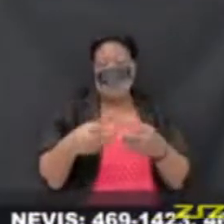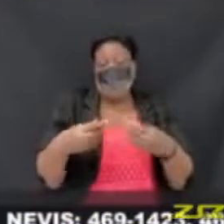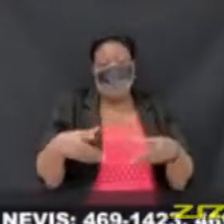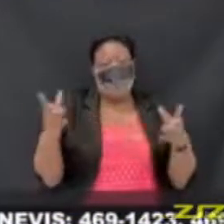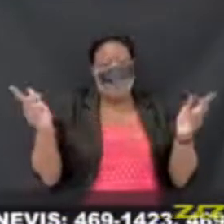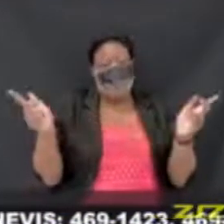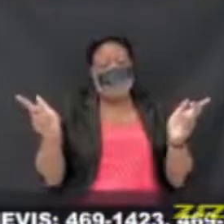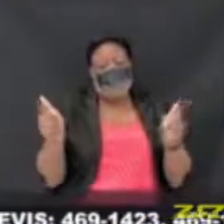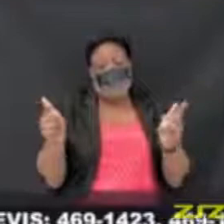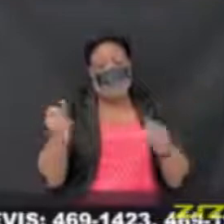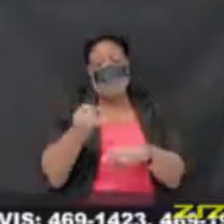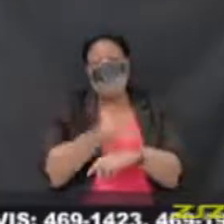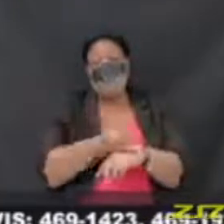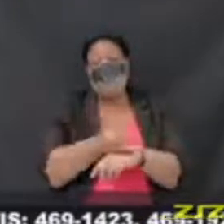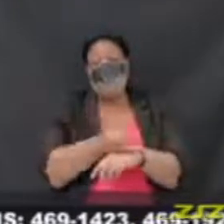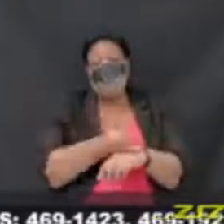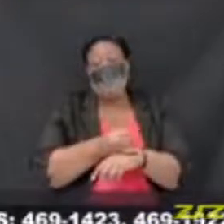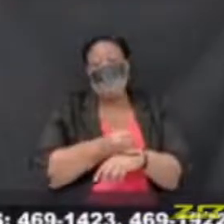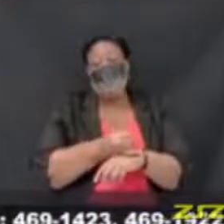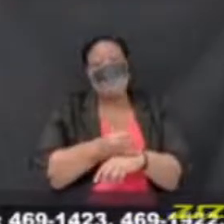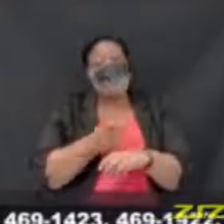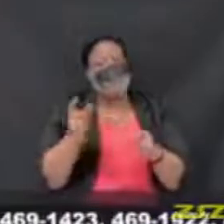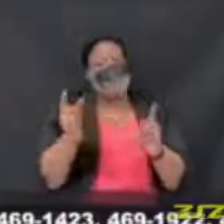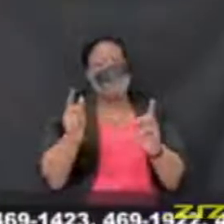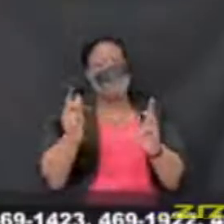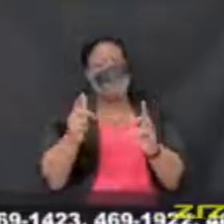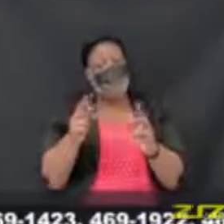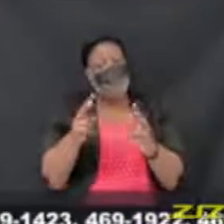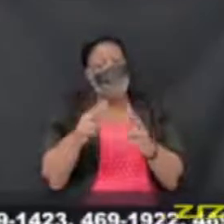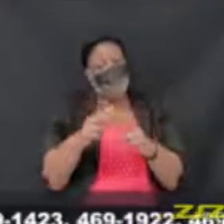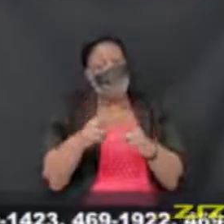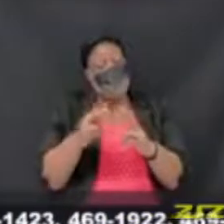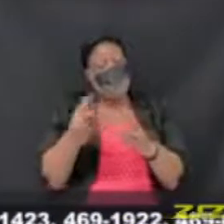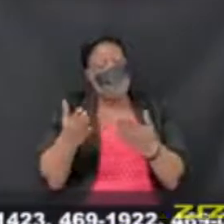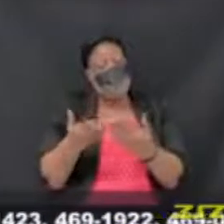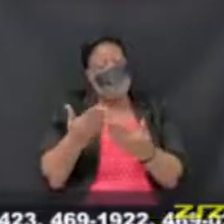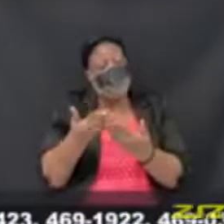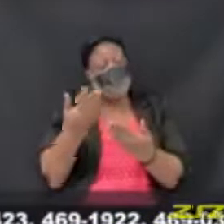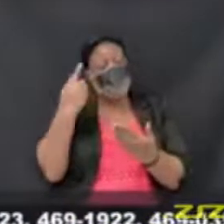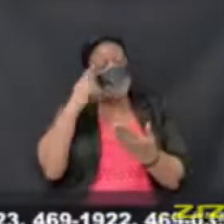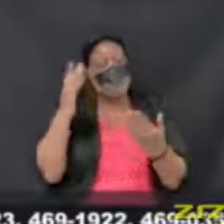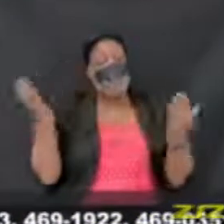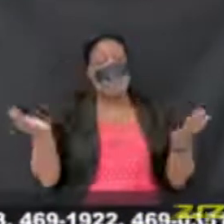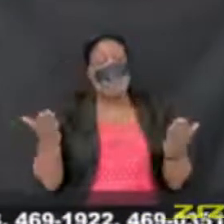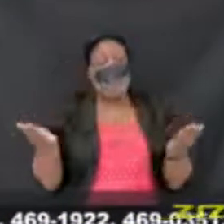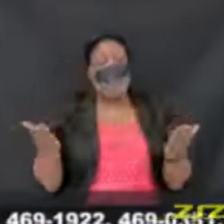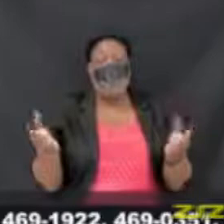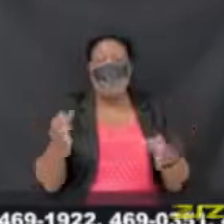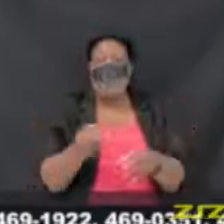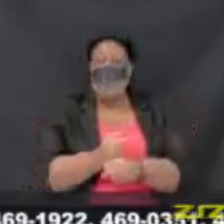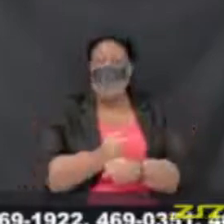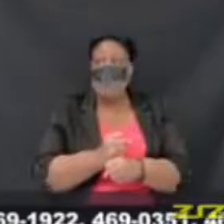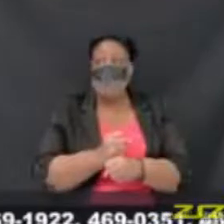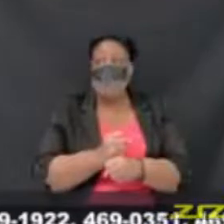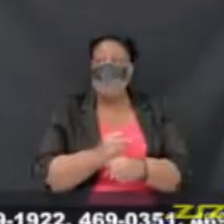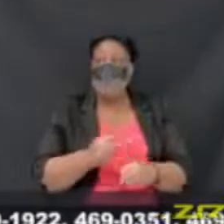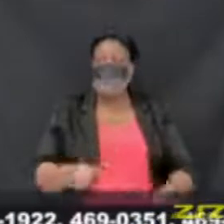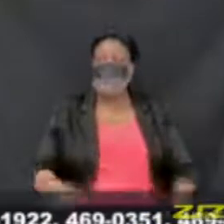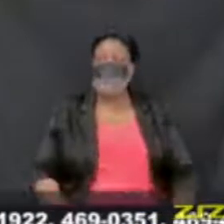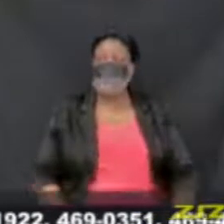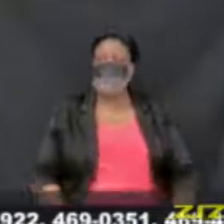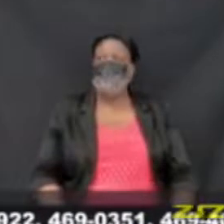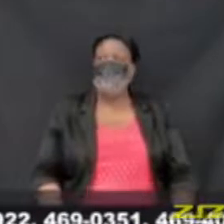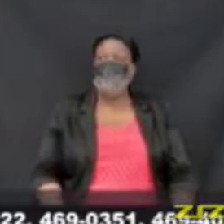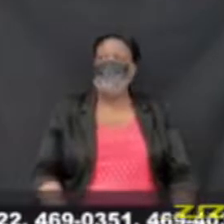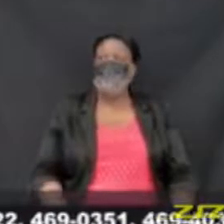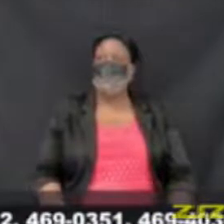small countries, our systems can be very fragile, and so you still require a negative PCR test to